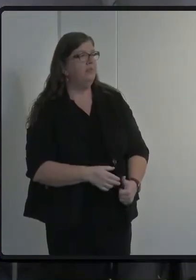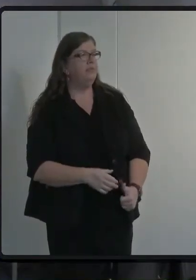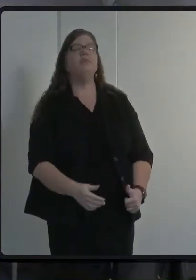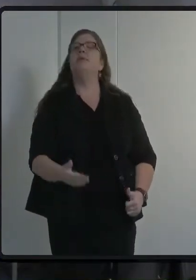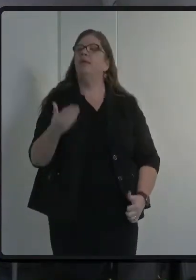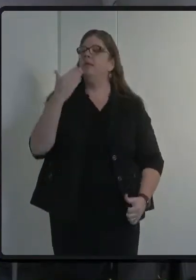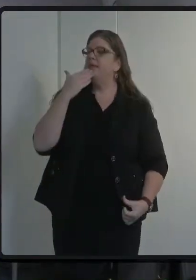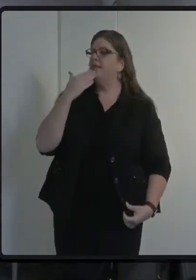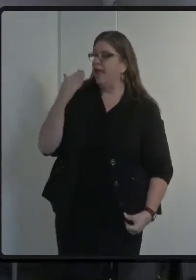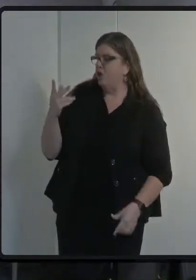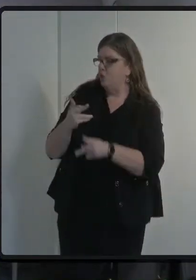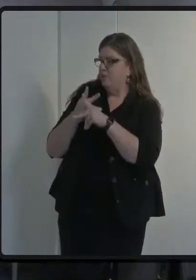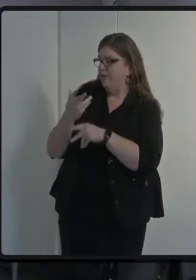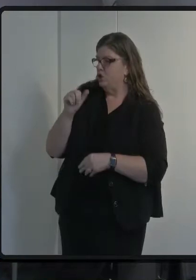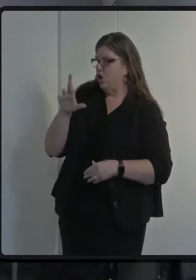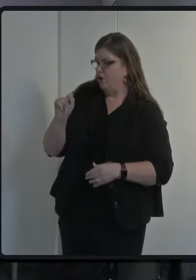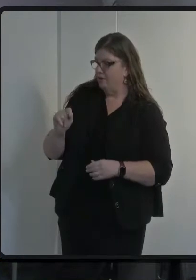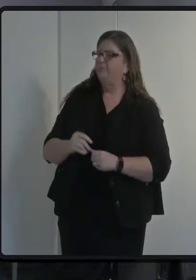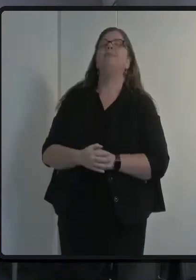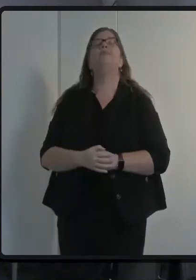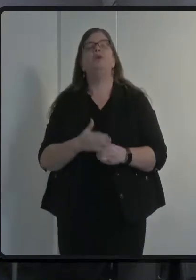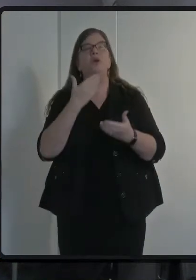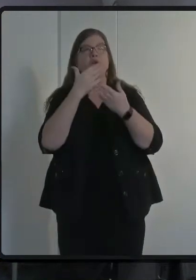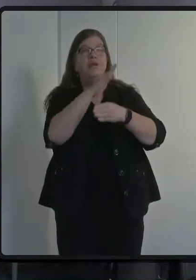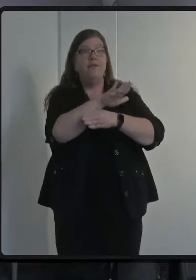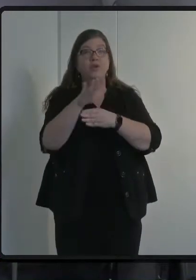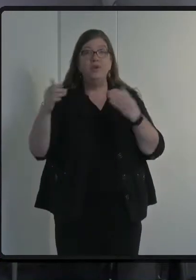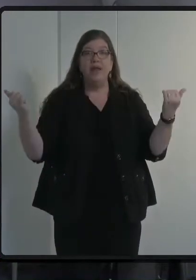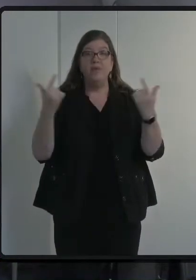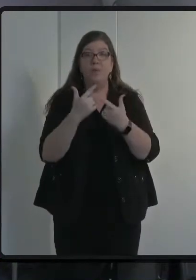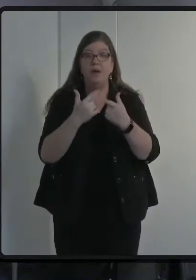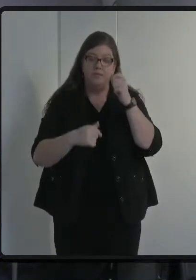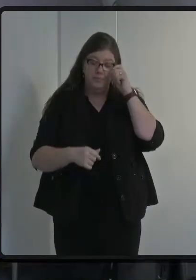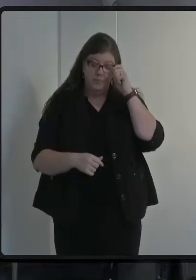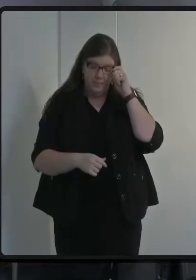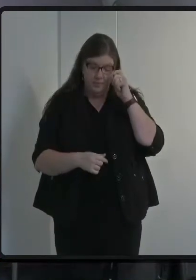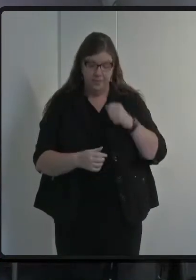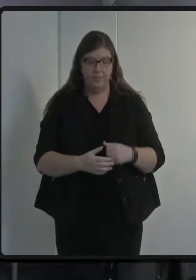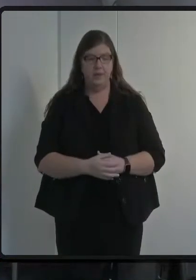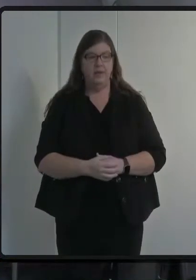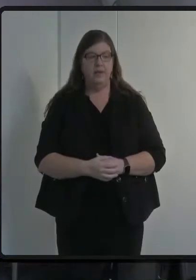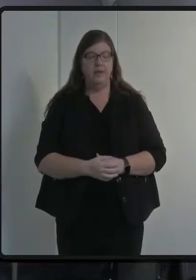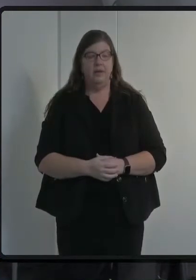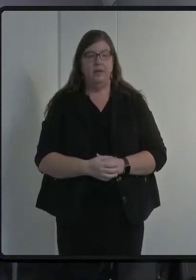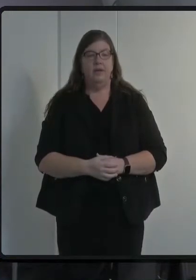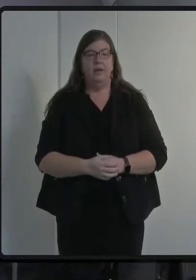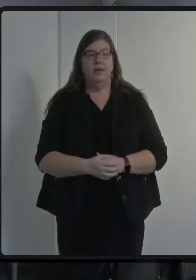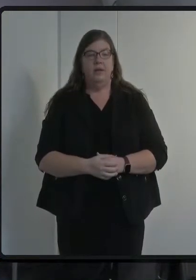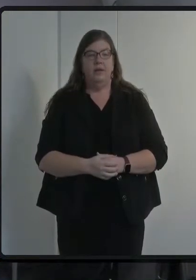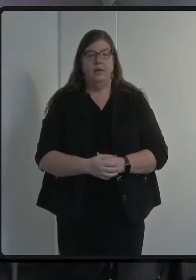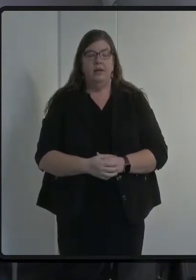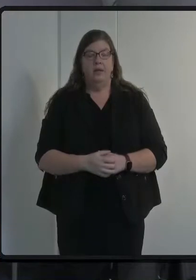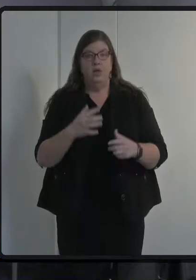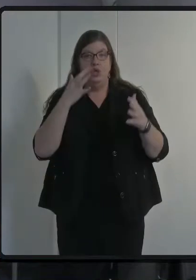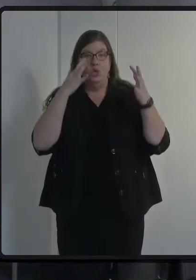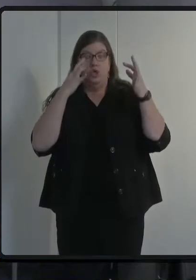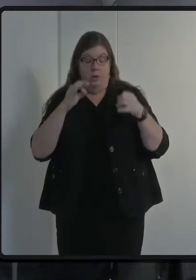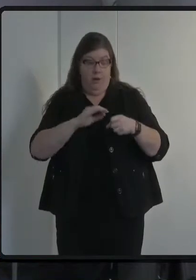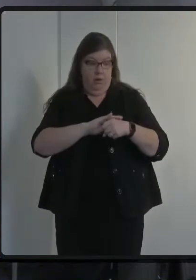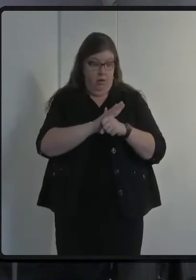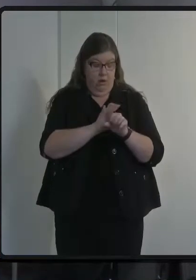Thank you, Supervisor Hart. Good afternoon, everyone. We determine how widespread the